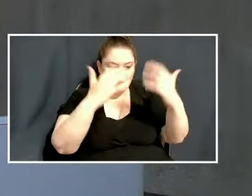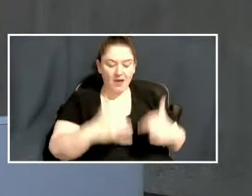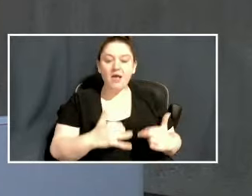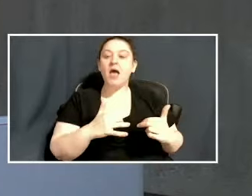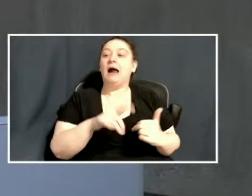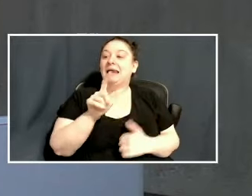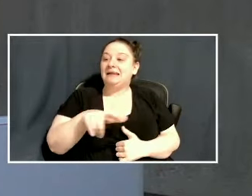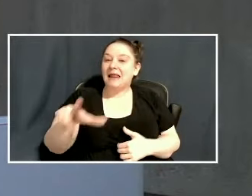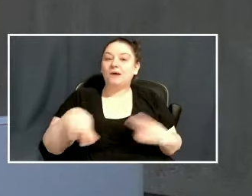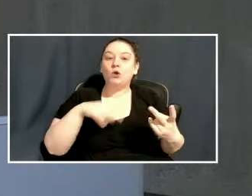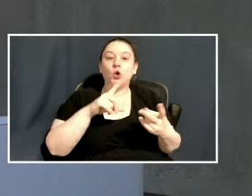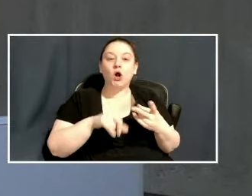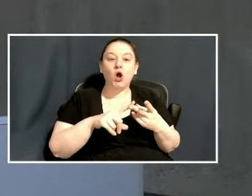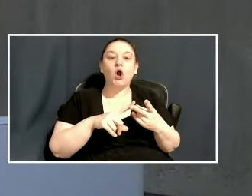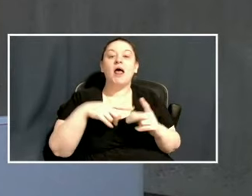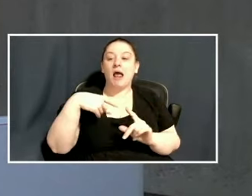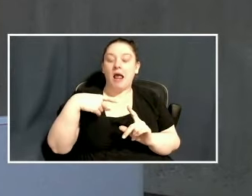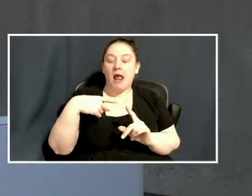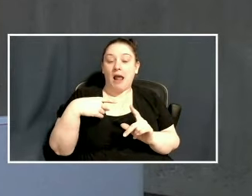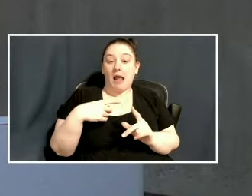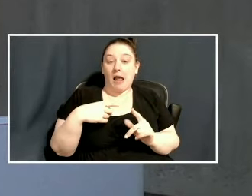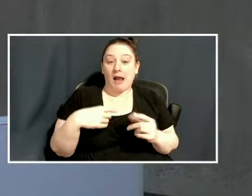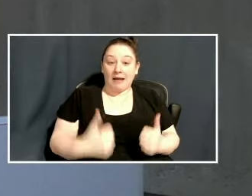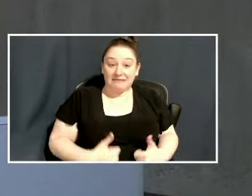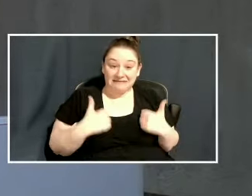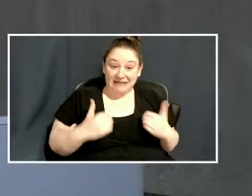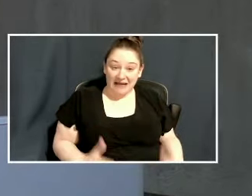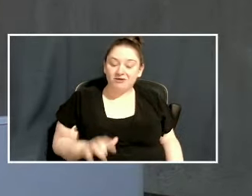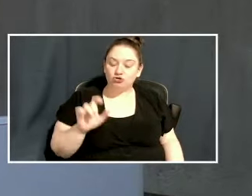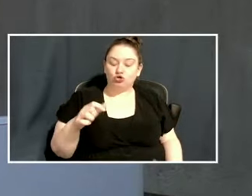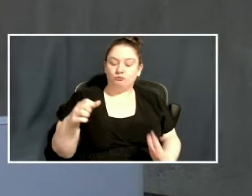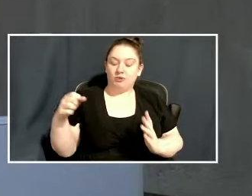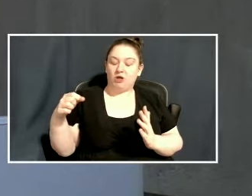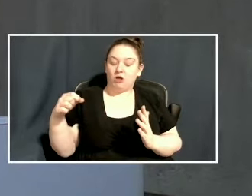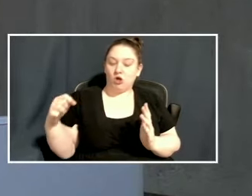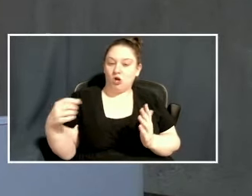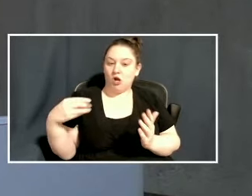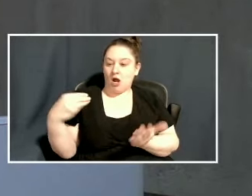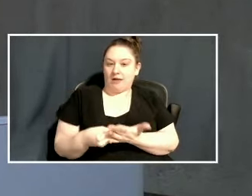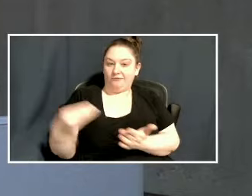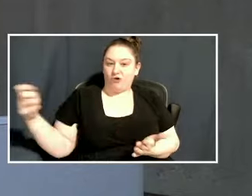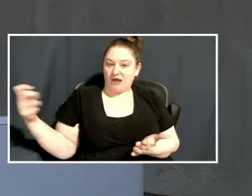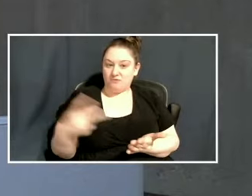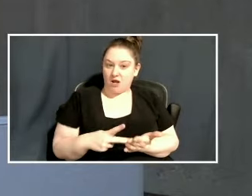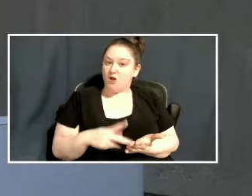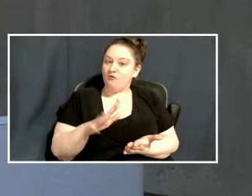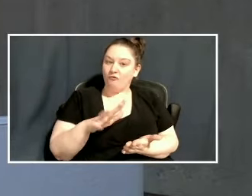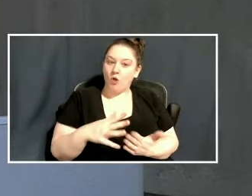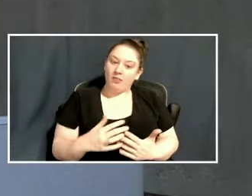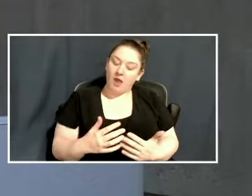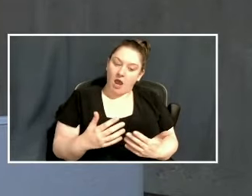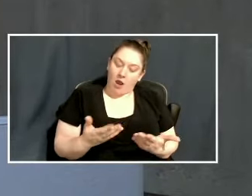landlord and the tenants for their belongings so they can start over again.